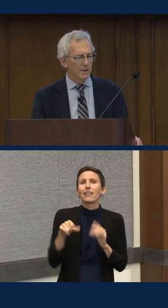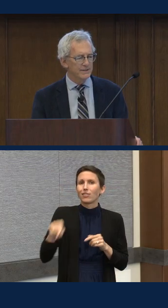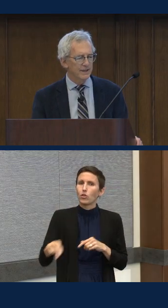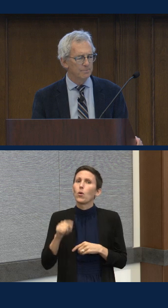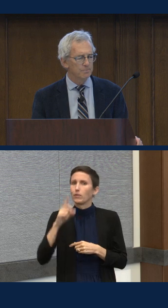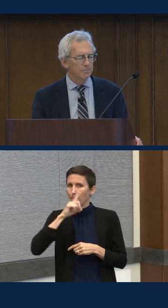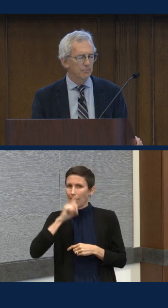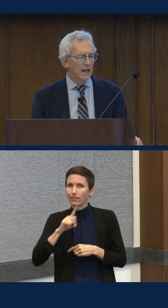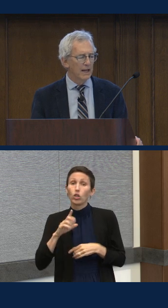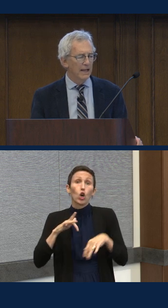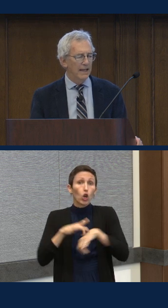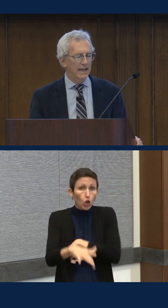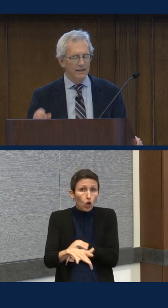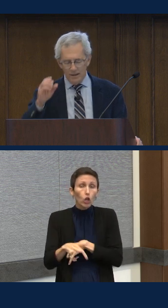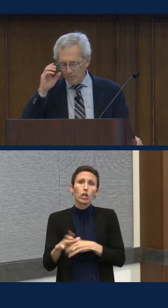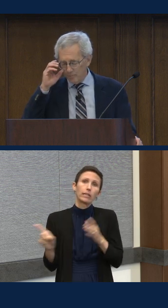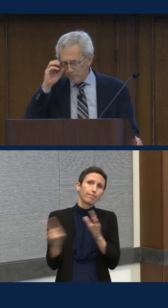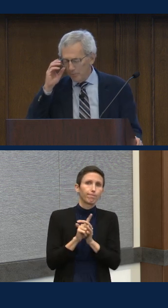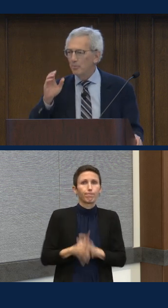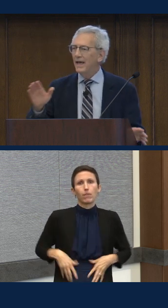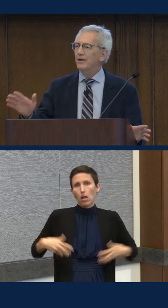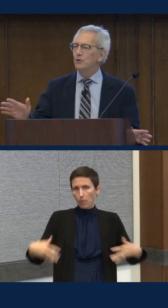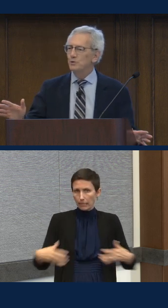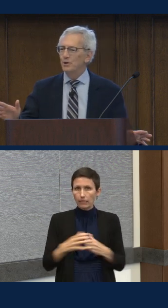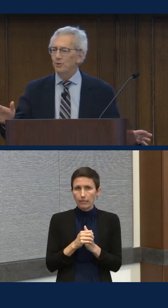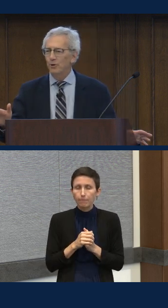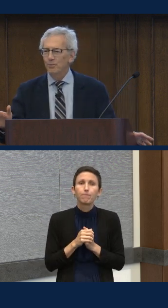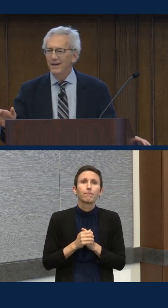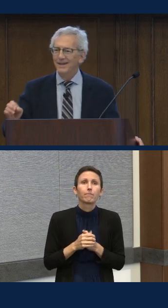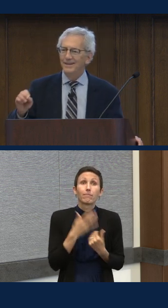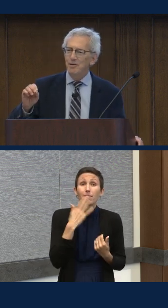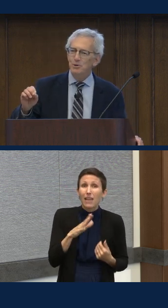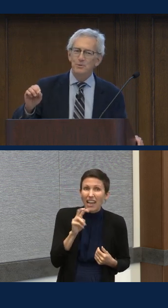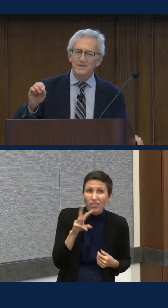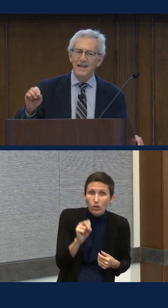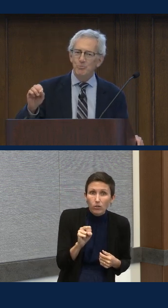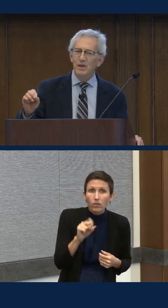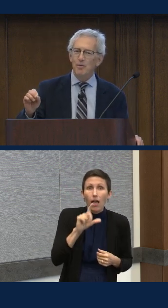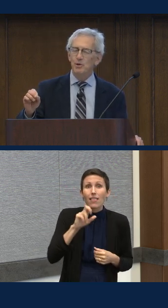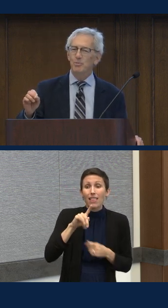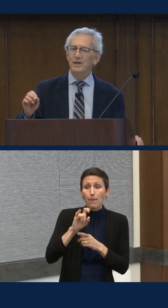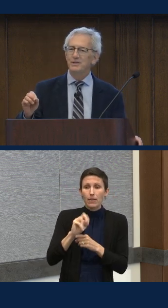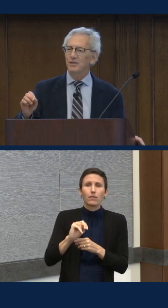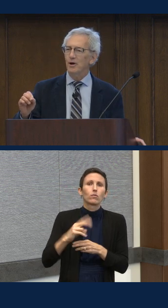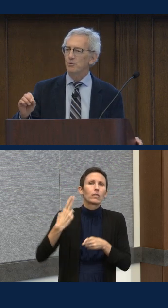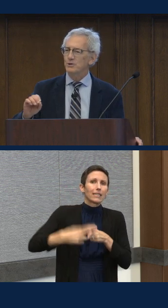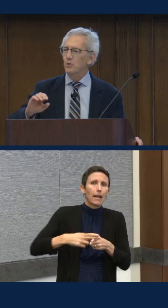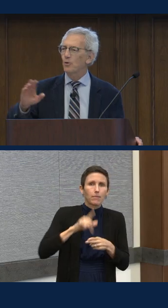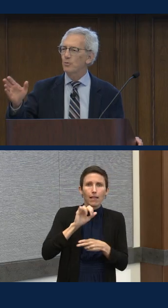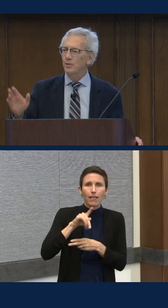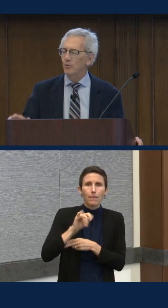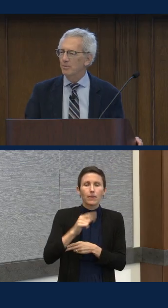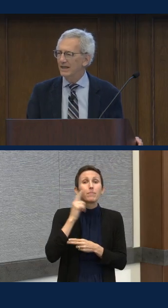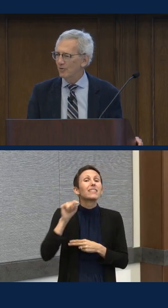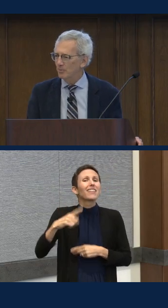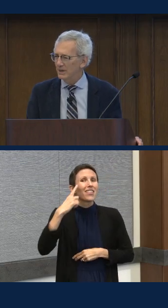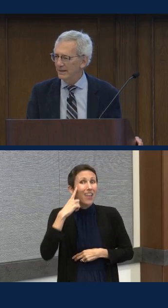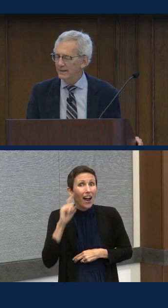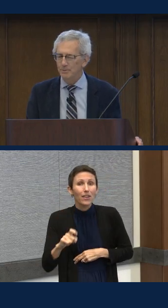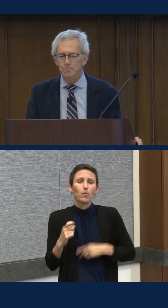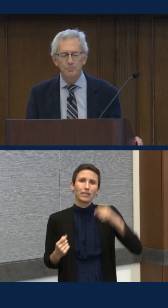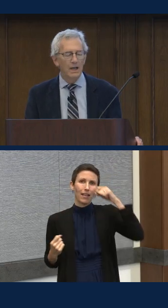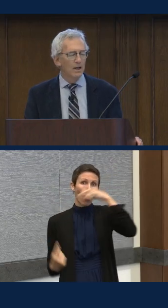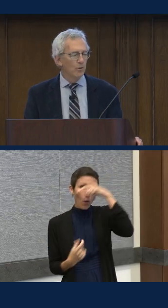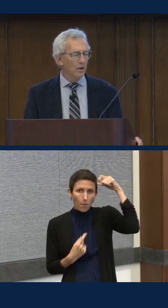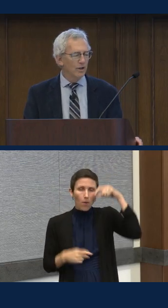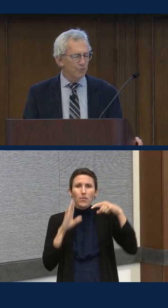morbid obesity. And bad news here though, leptin was named leptin because he thought it was the hormone that would make everybody